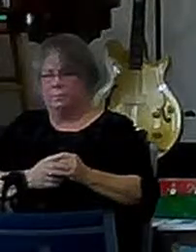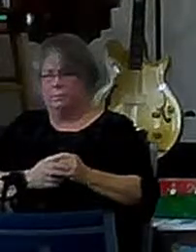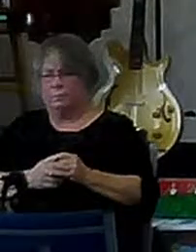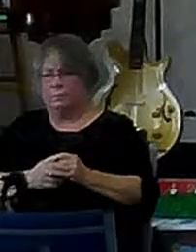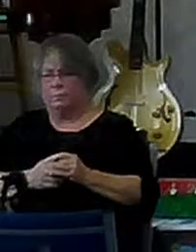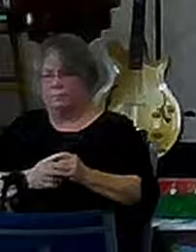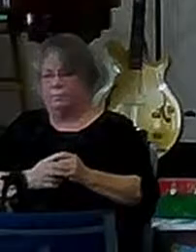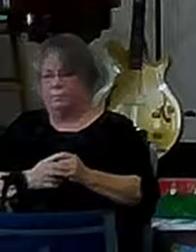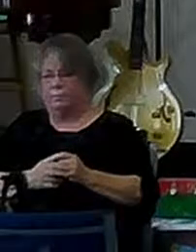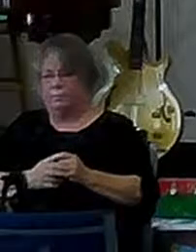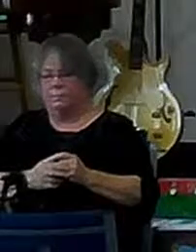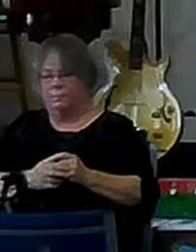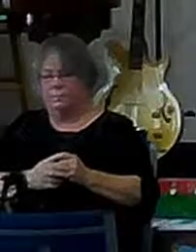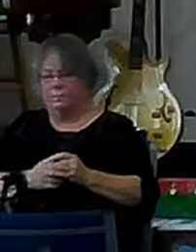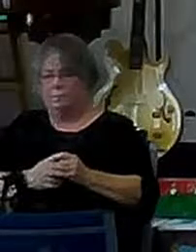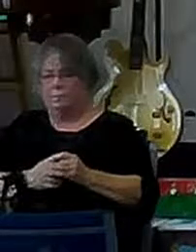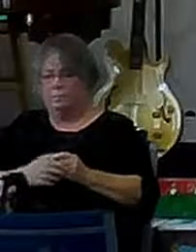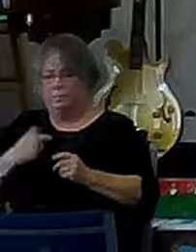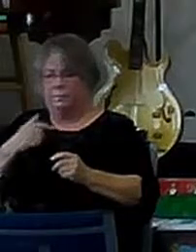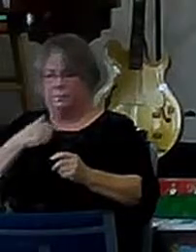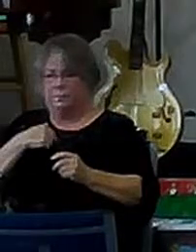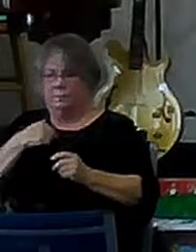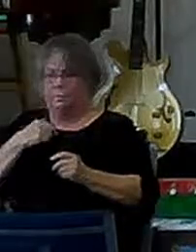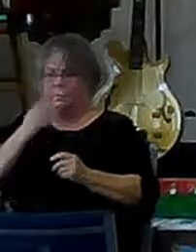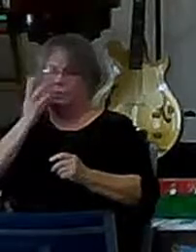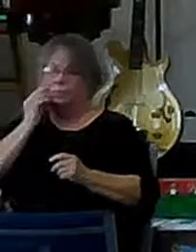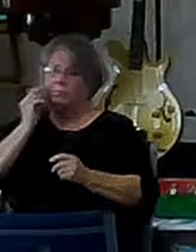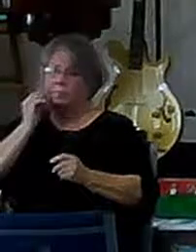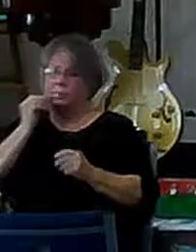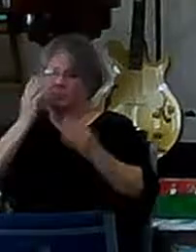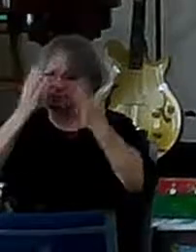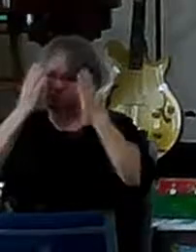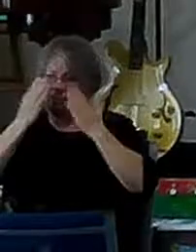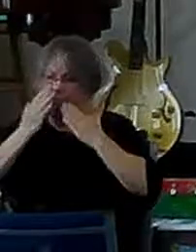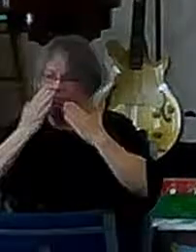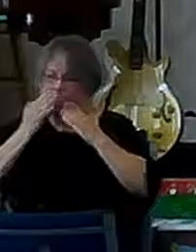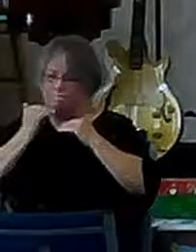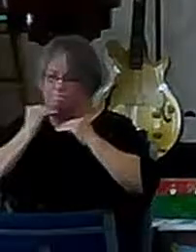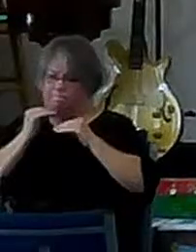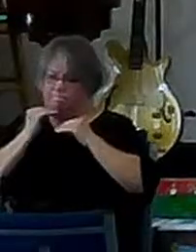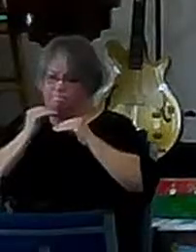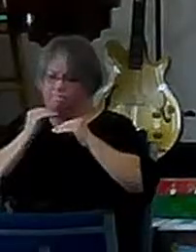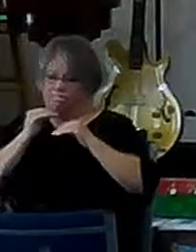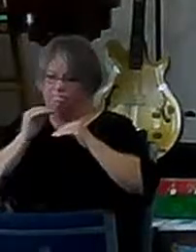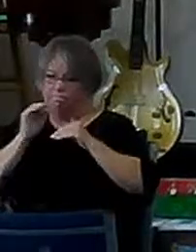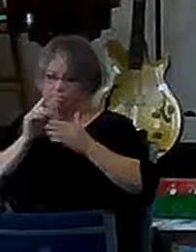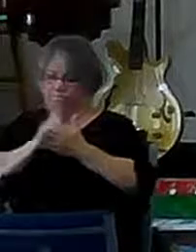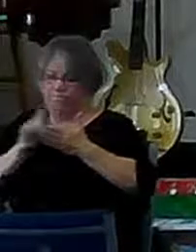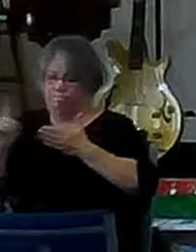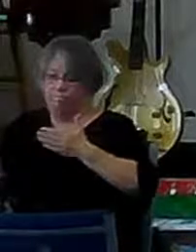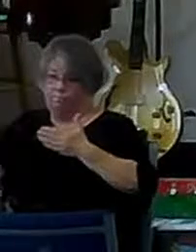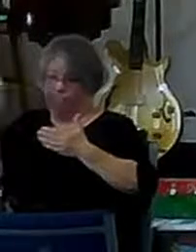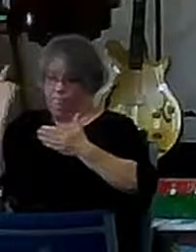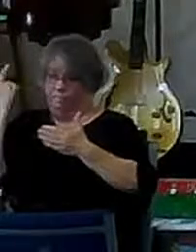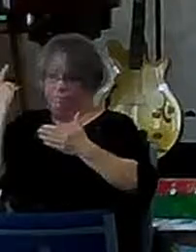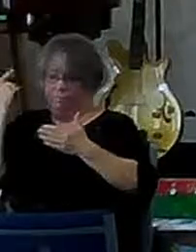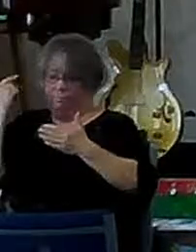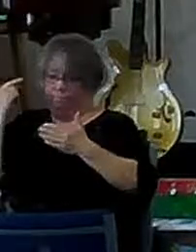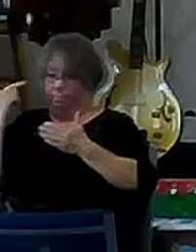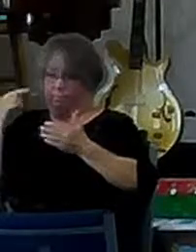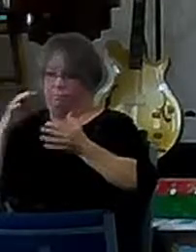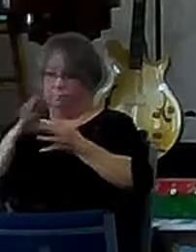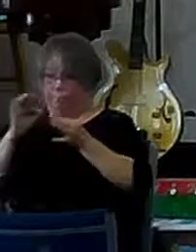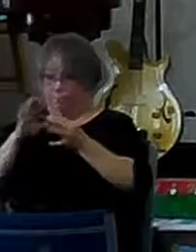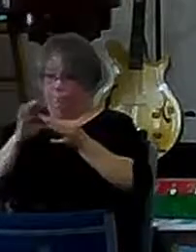difficult. I experienced this sorrow in a more limited way just a week ago. I mentioned last Sunday that the